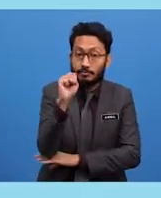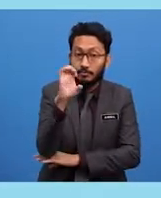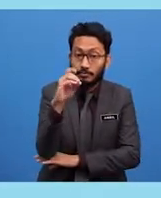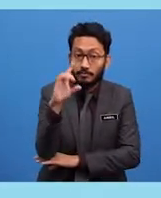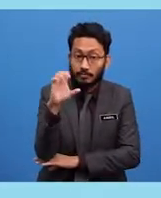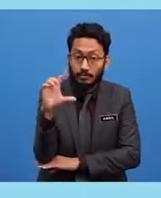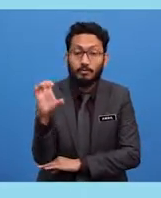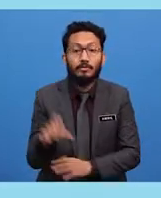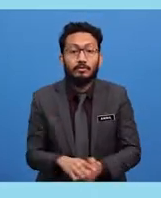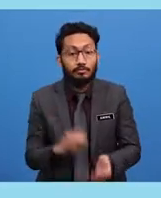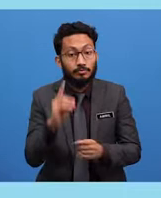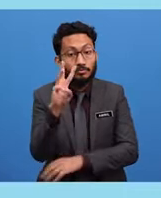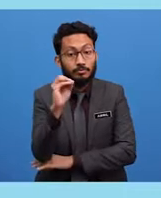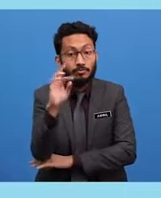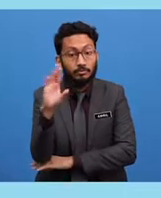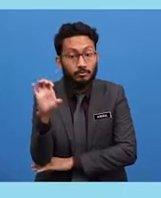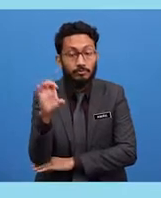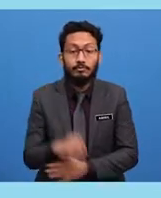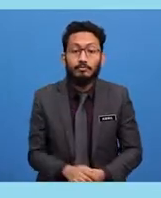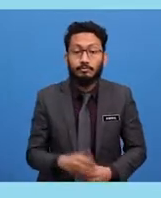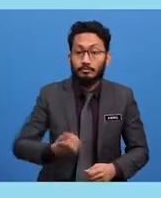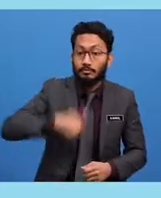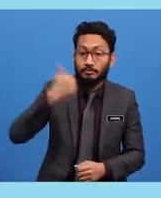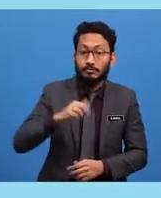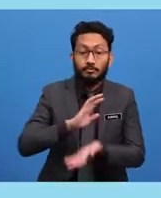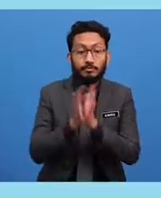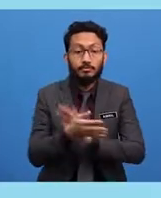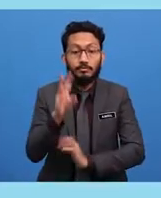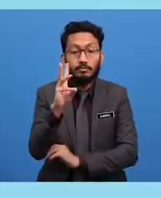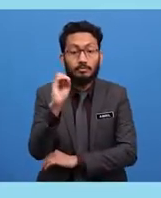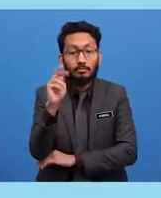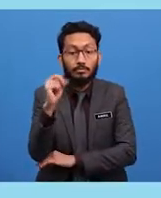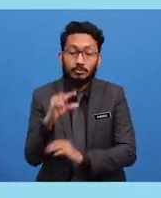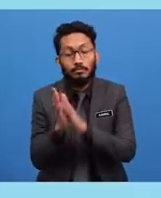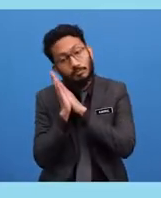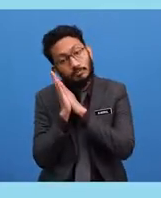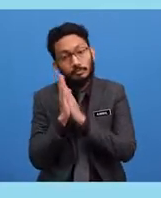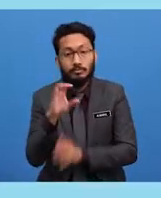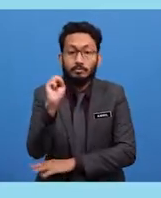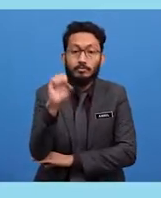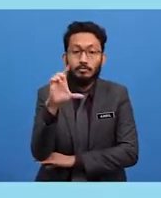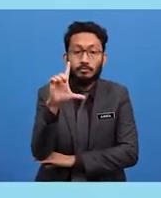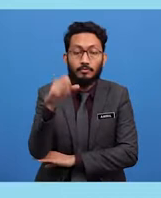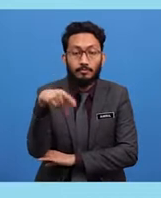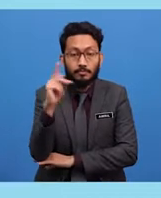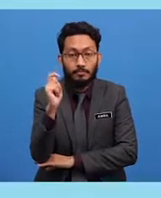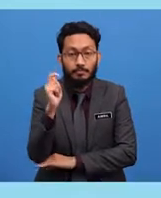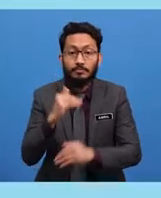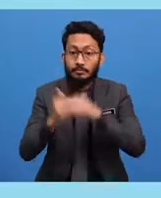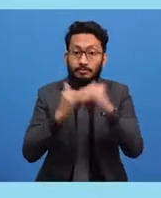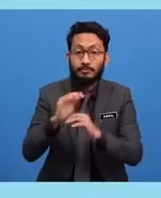wore, win and won, sleep and slept, sit and sat,